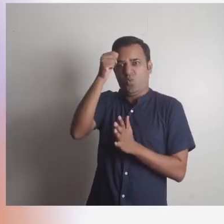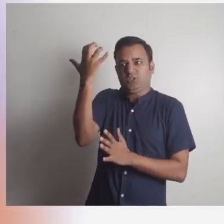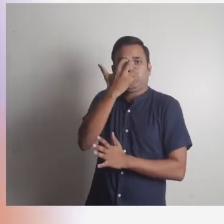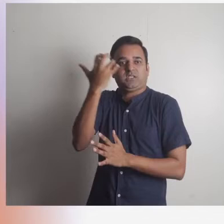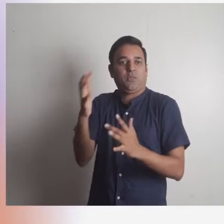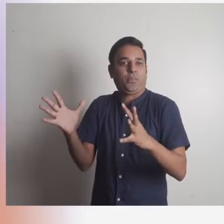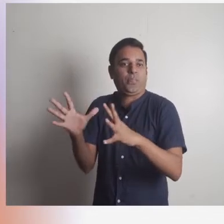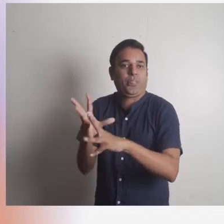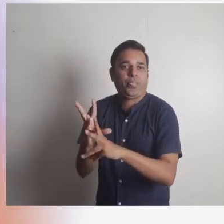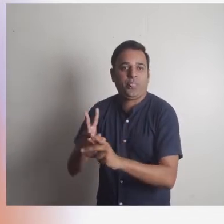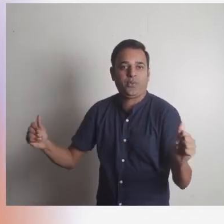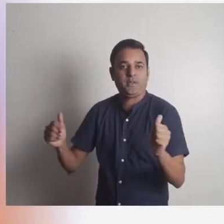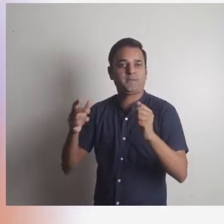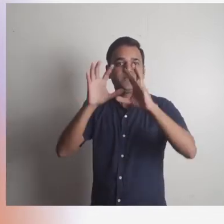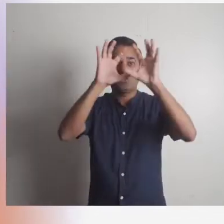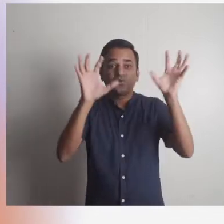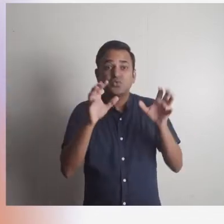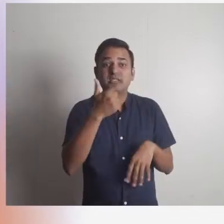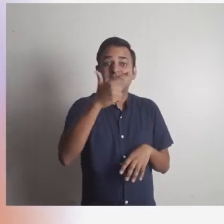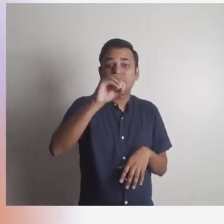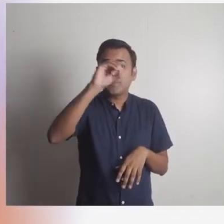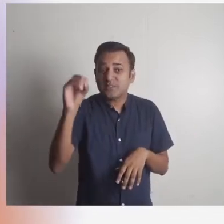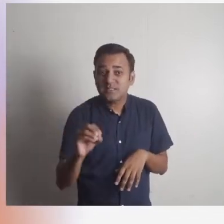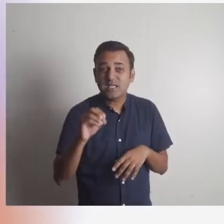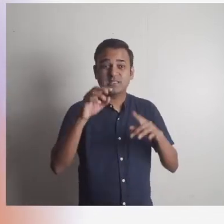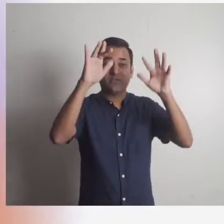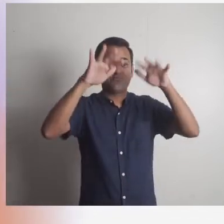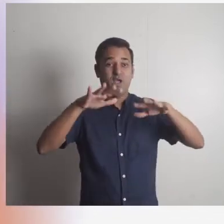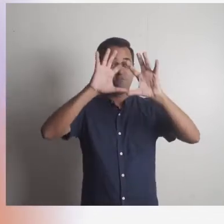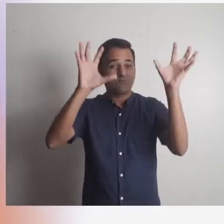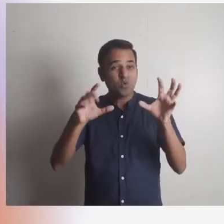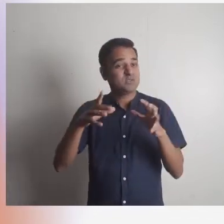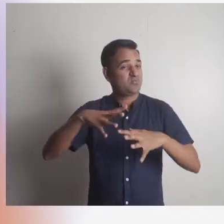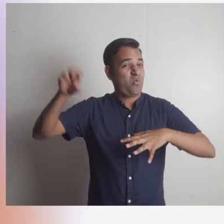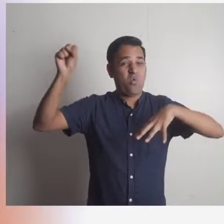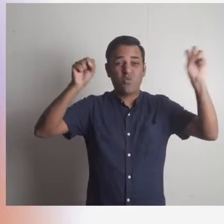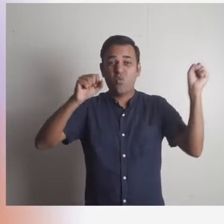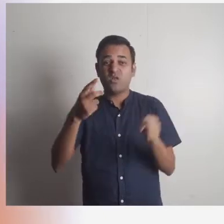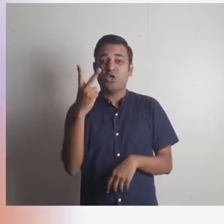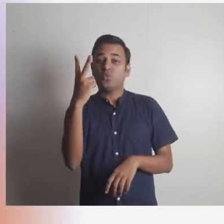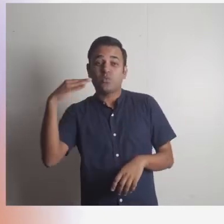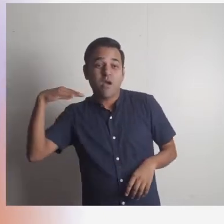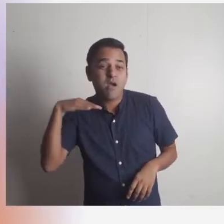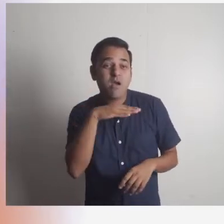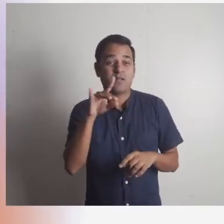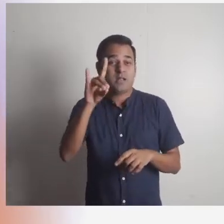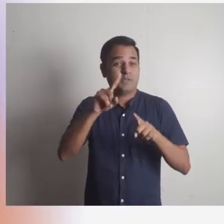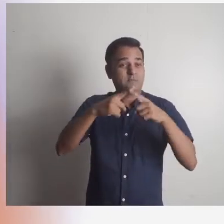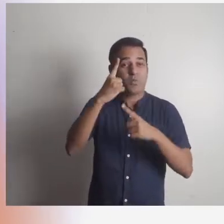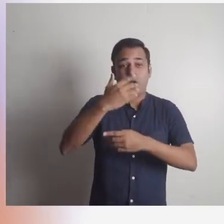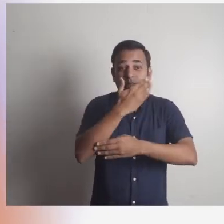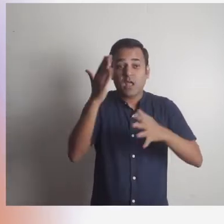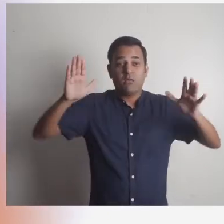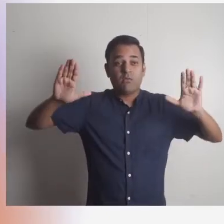change in ocean currents. There are all kinds of things that are happening around the world. That doesn't happen and we just say, okay, we're going to work